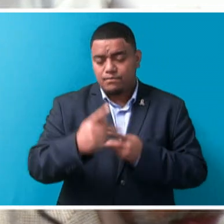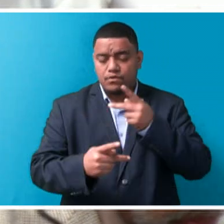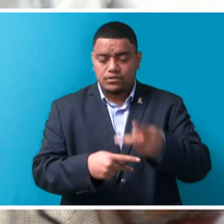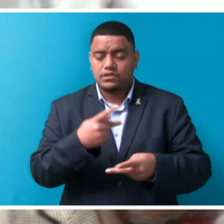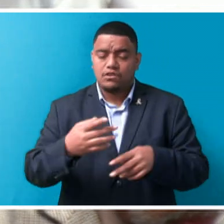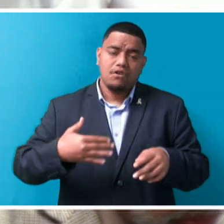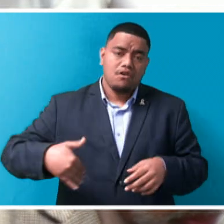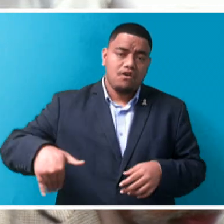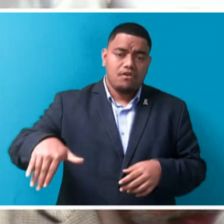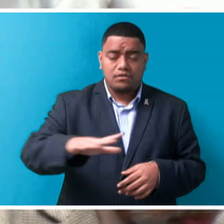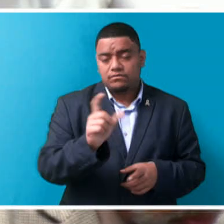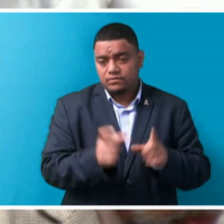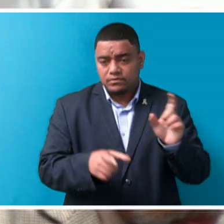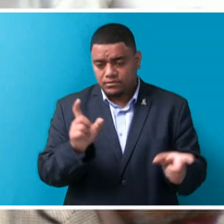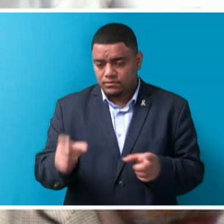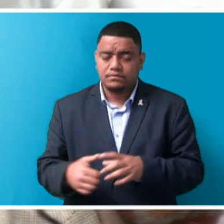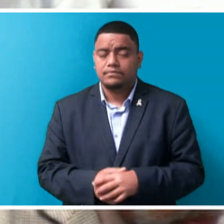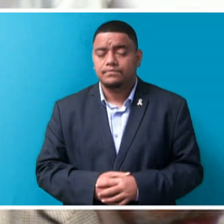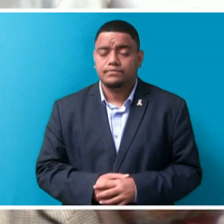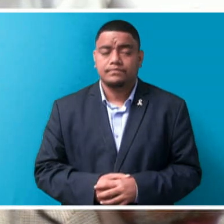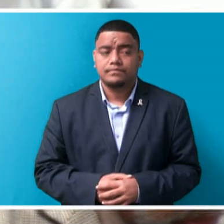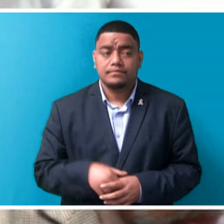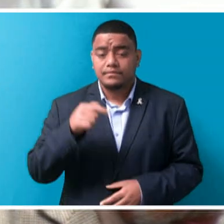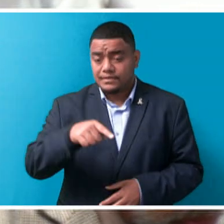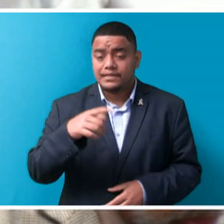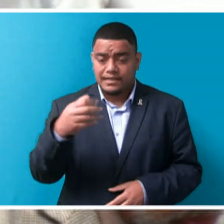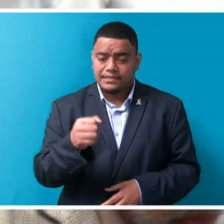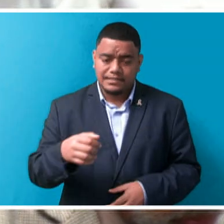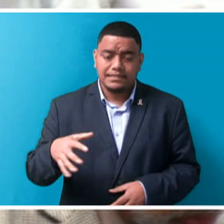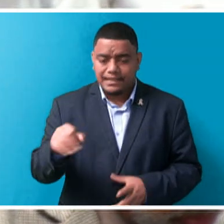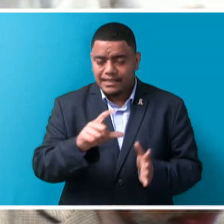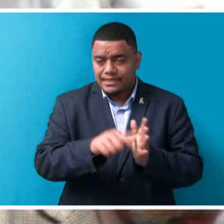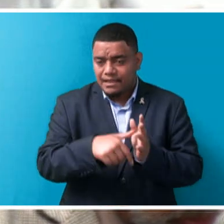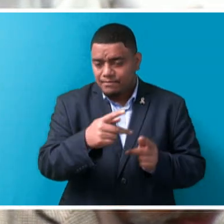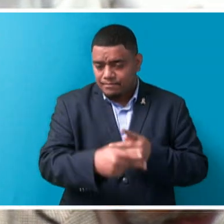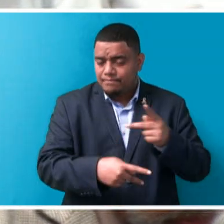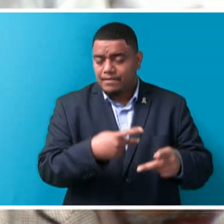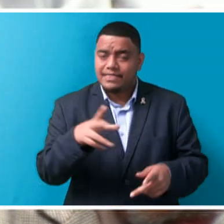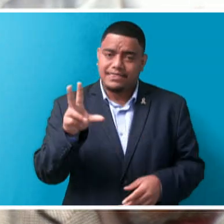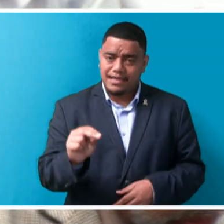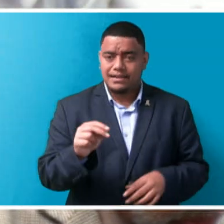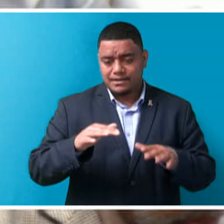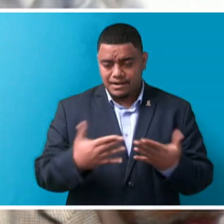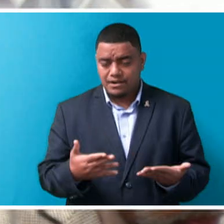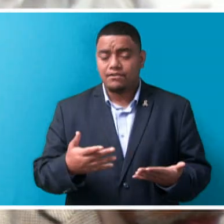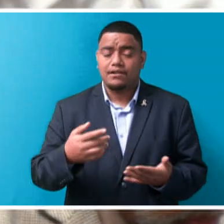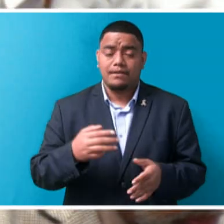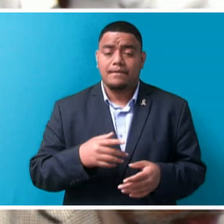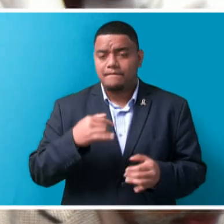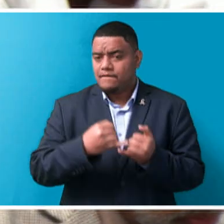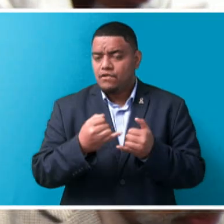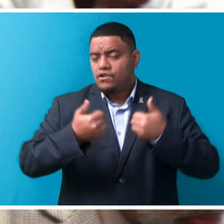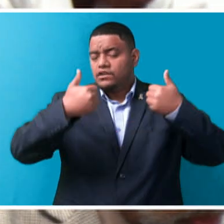all state and non-state agencies. And this has taken its time, but it is being done, which is a massive